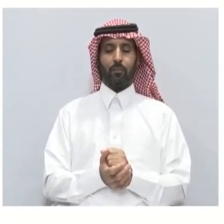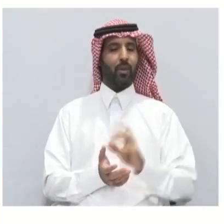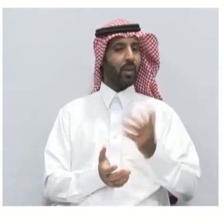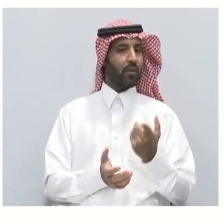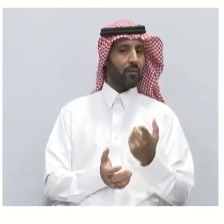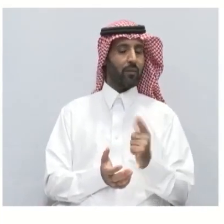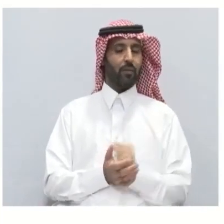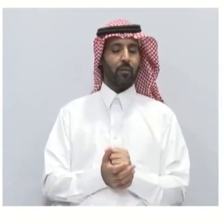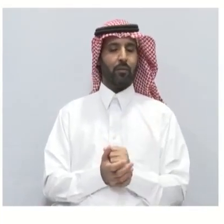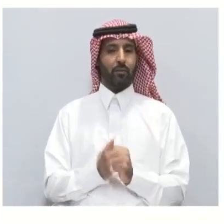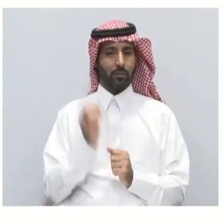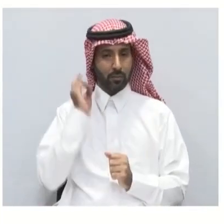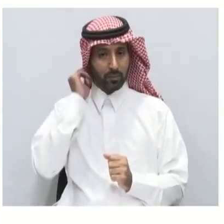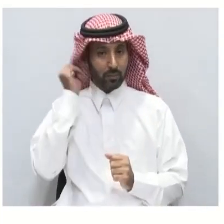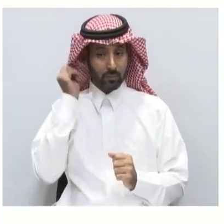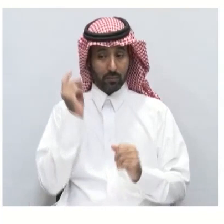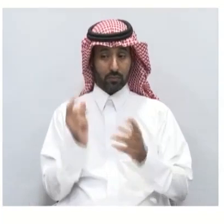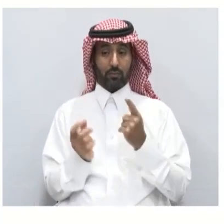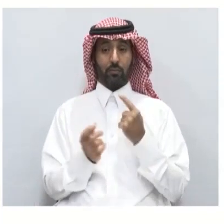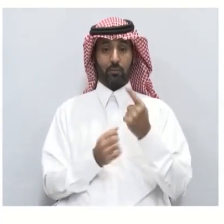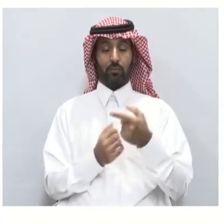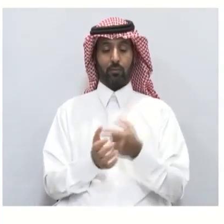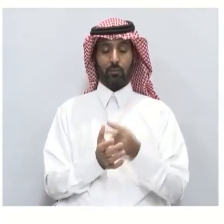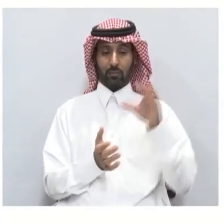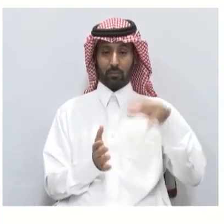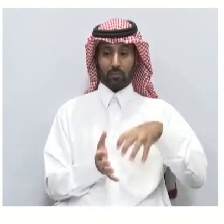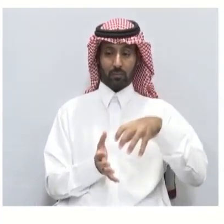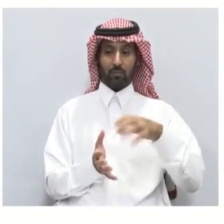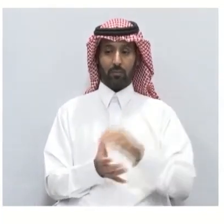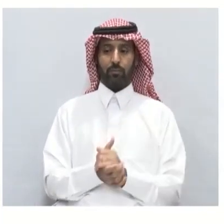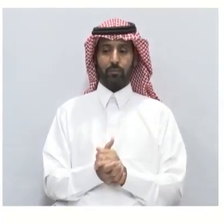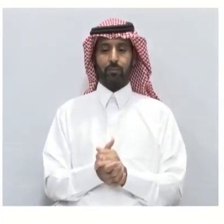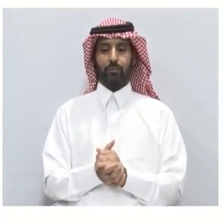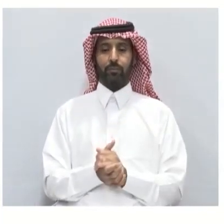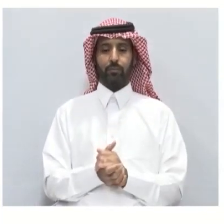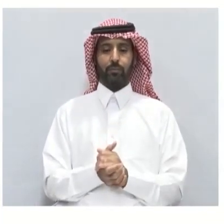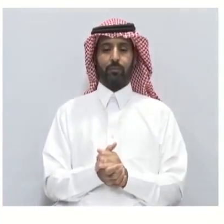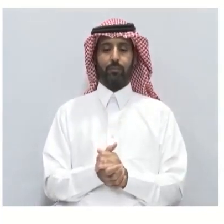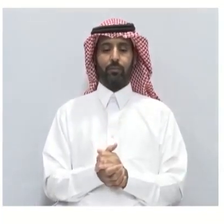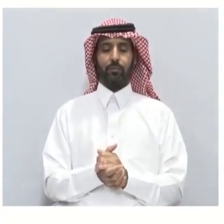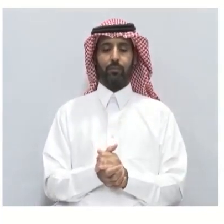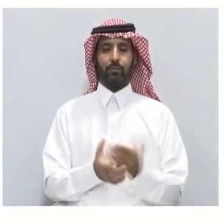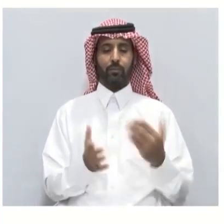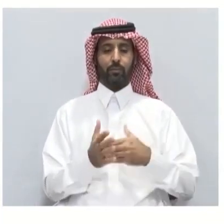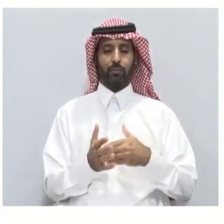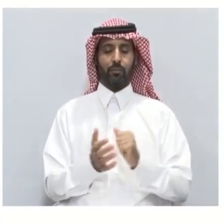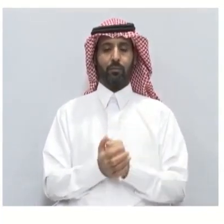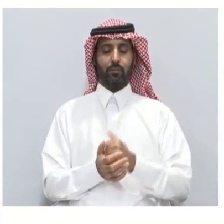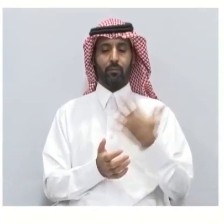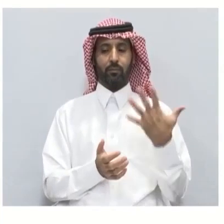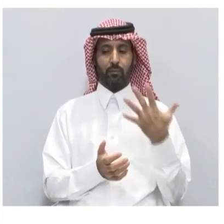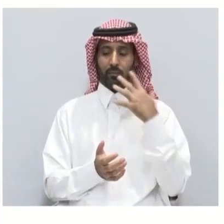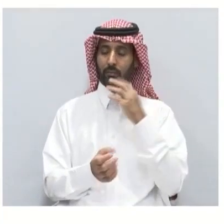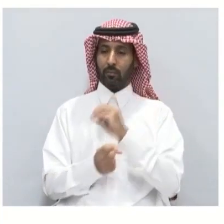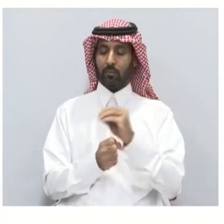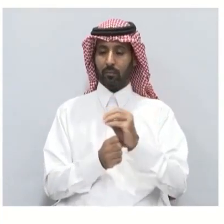How? The getaway car was very small. It was a compact car. The last one, the impatient inmate